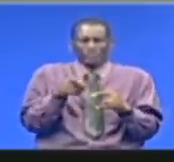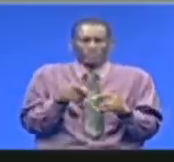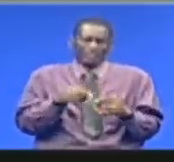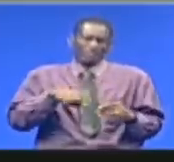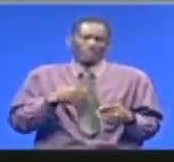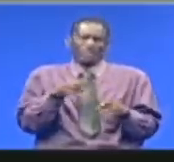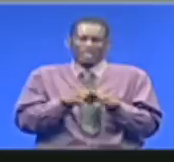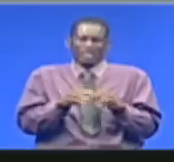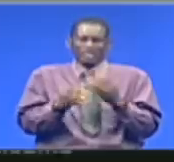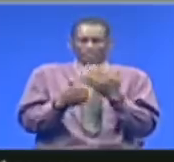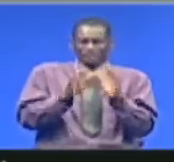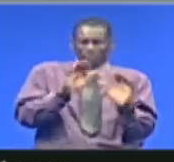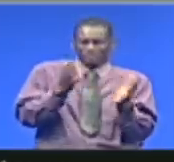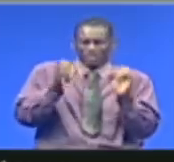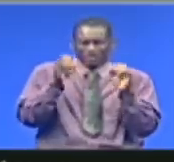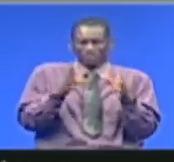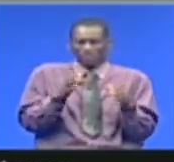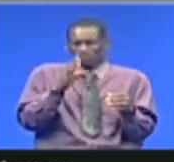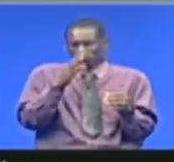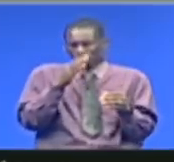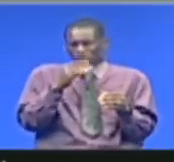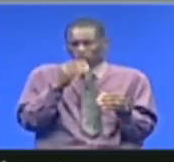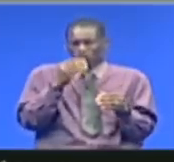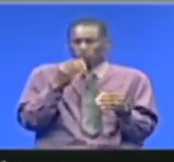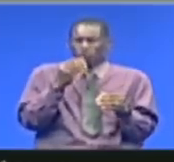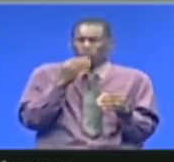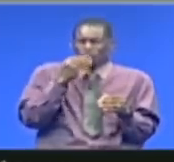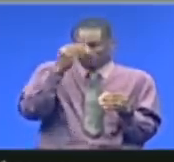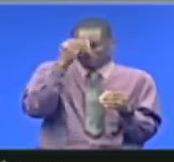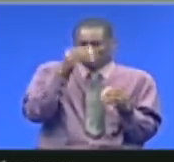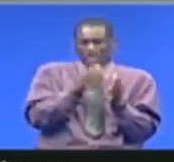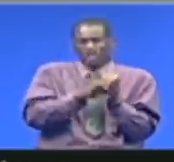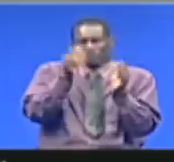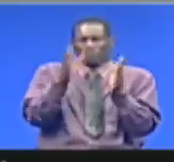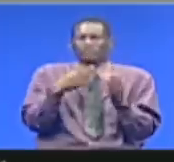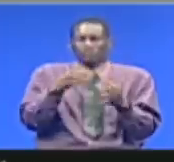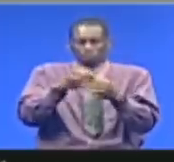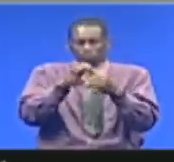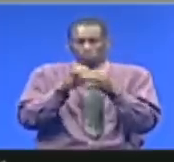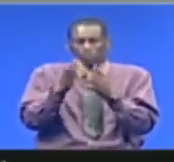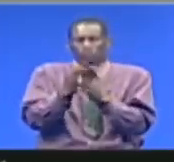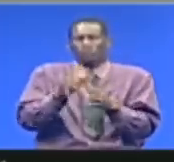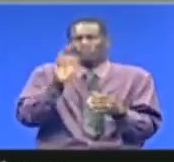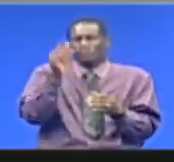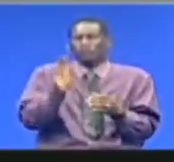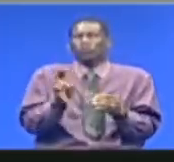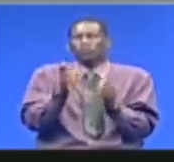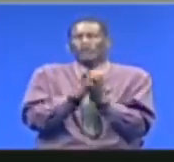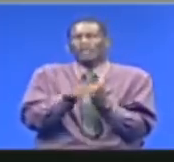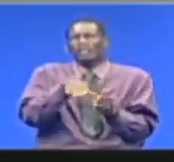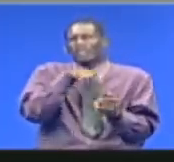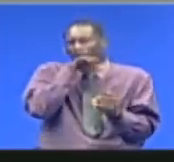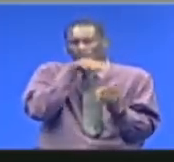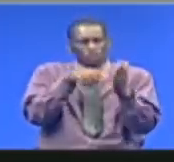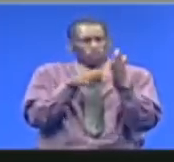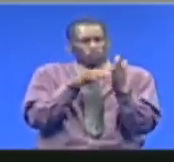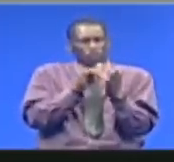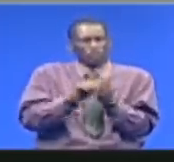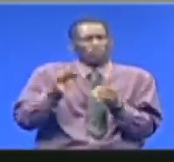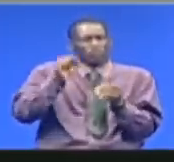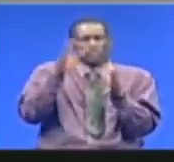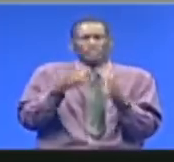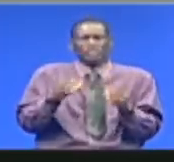it's unfair to be a hypocrite. And Lennox Kimutai says, the truce between President Uhuru Kenyatta and Raila Odinga shows that politicians only care about their